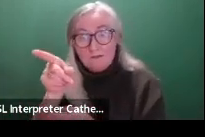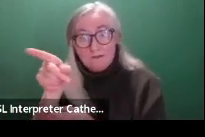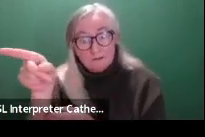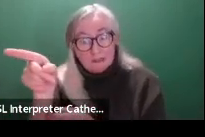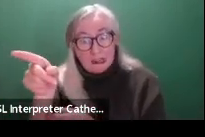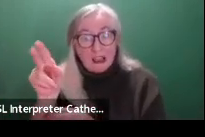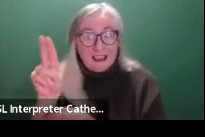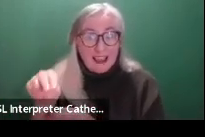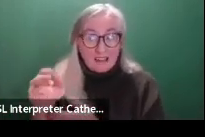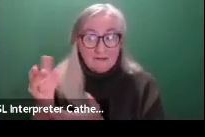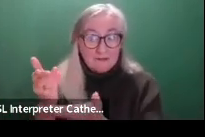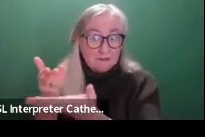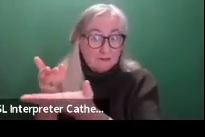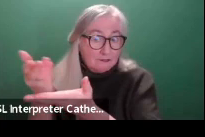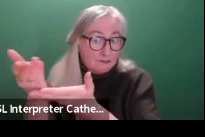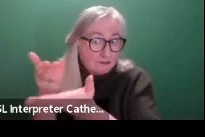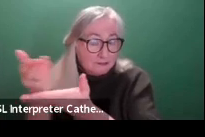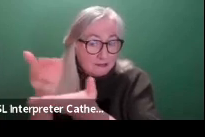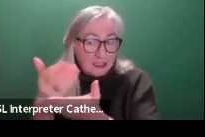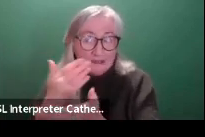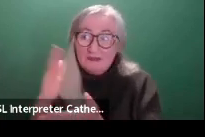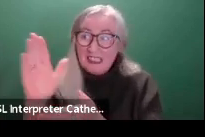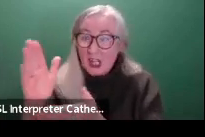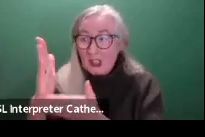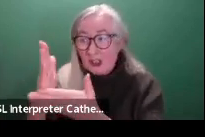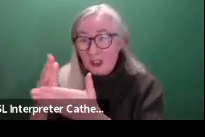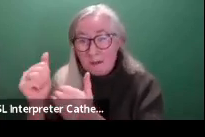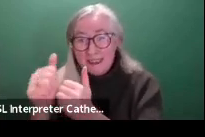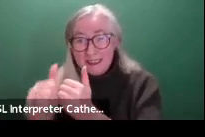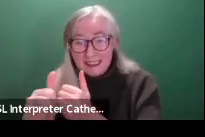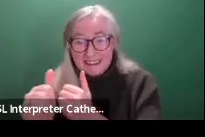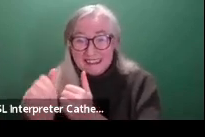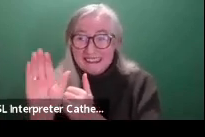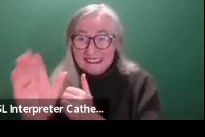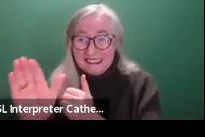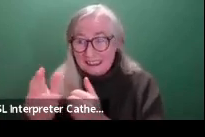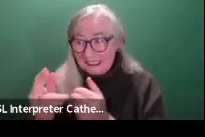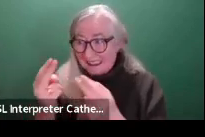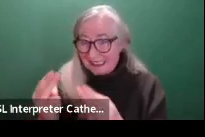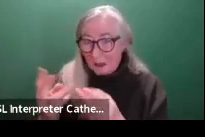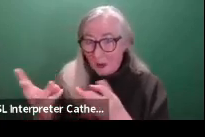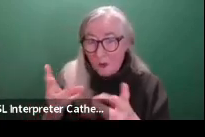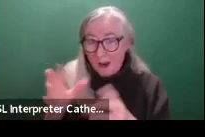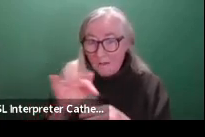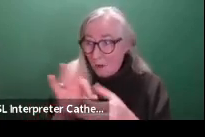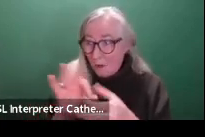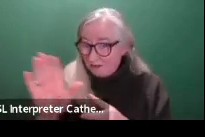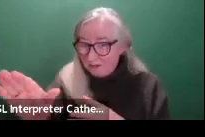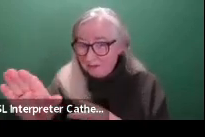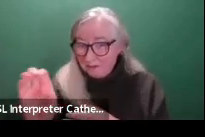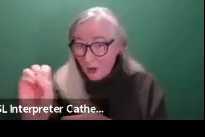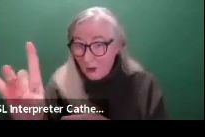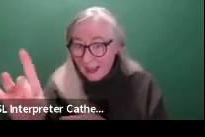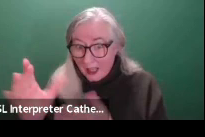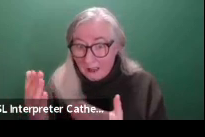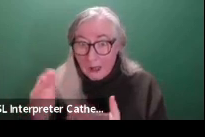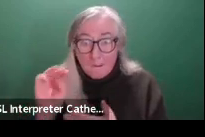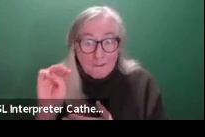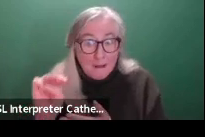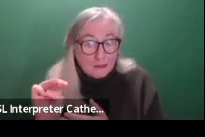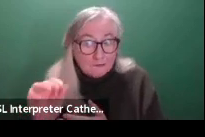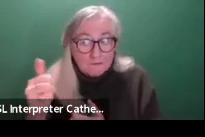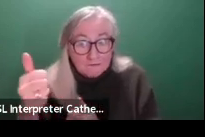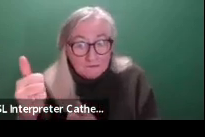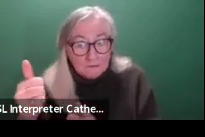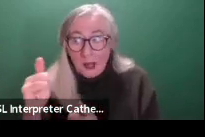that conversation and say, some days actually I might need to work from home. Would that be okay? It might work, it might not.